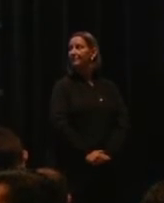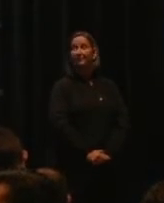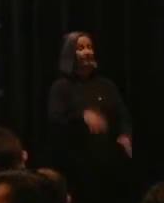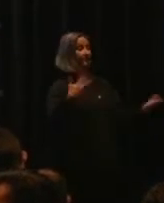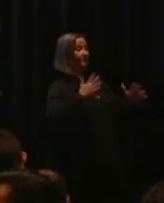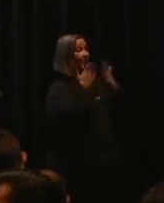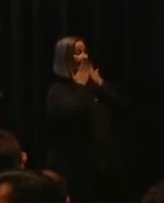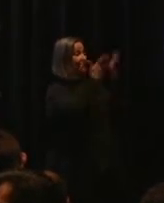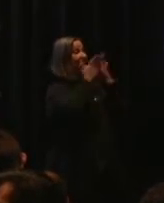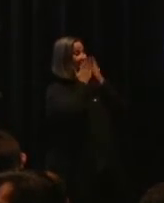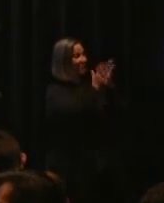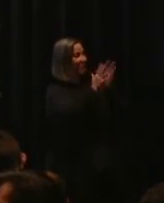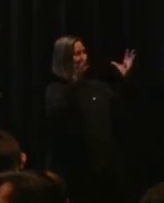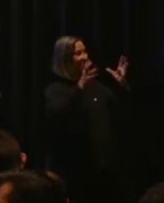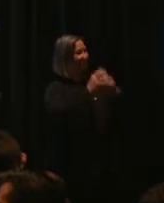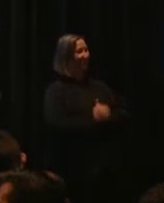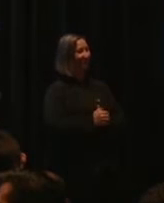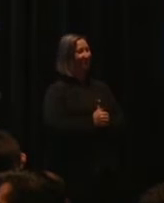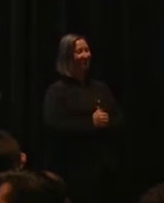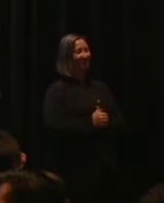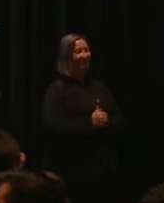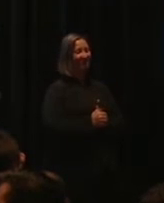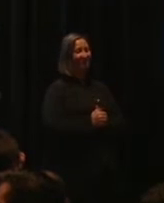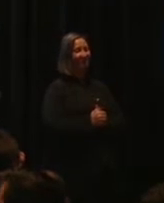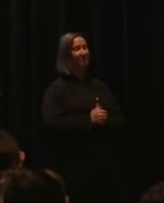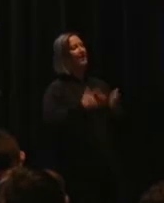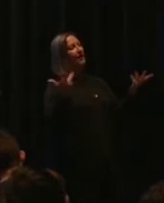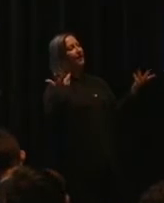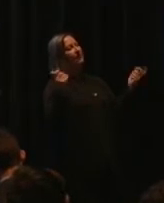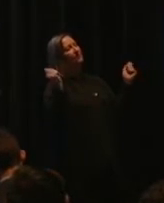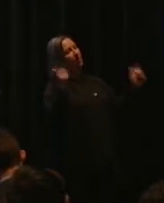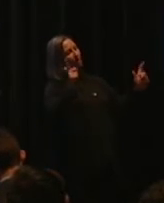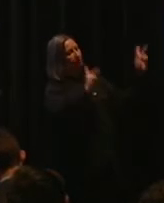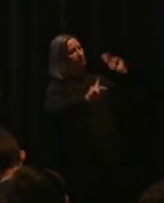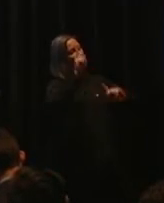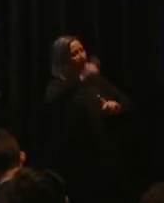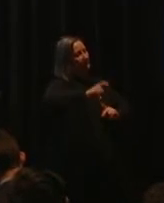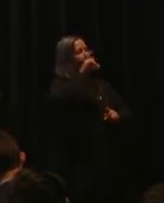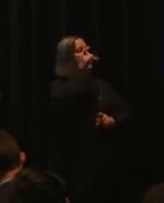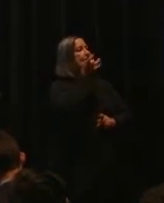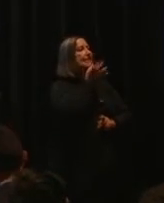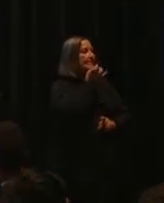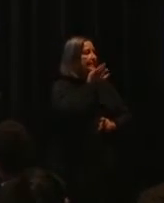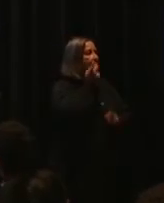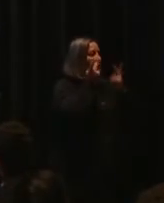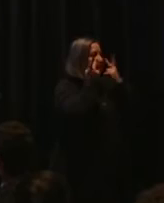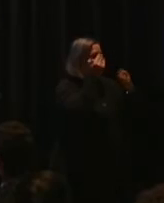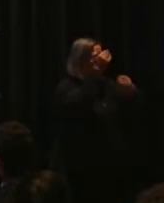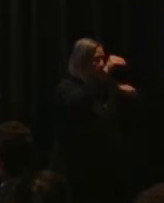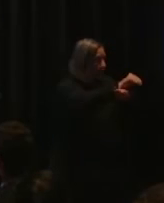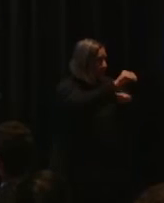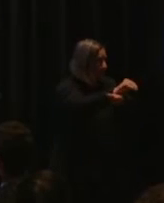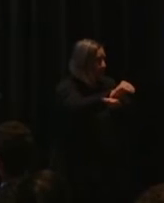Oh, thank you very much. You know, all of us need light to see at night. And you've heard, and